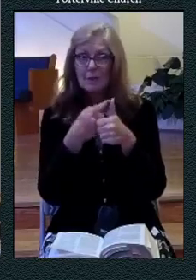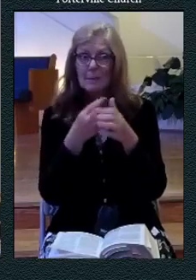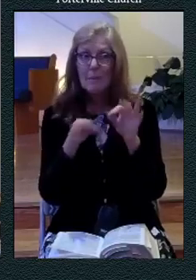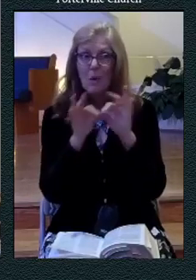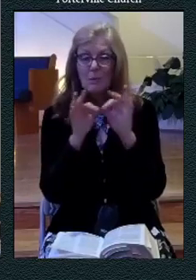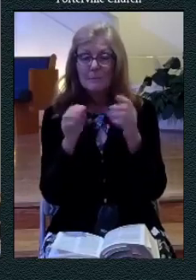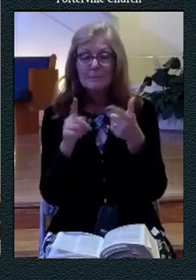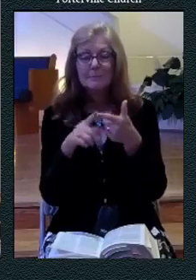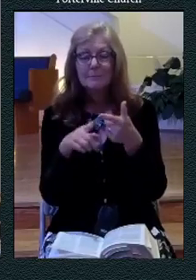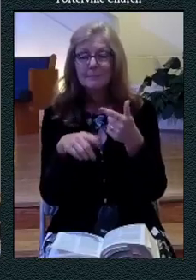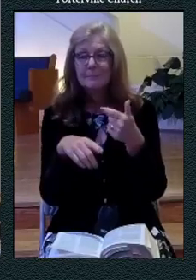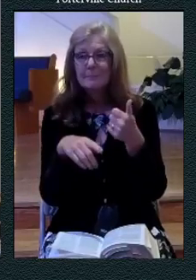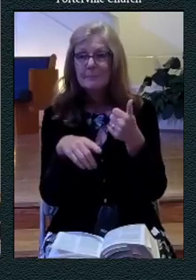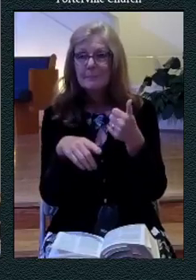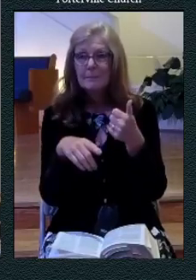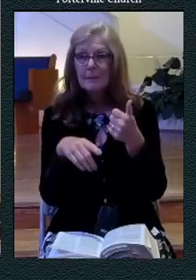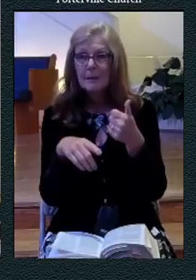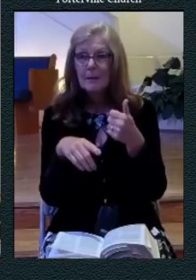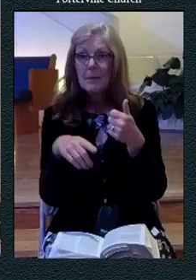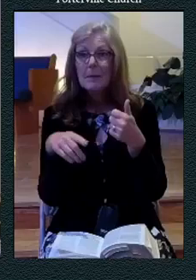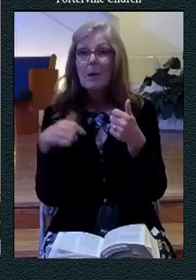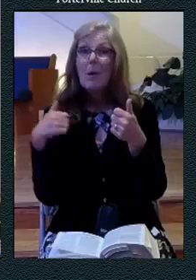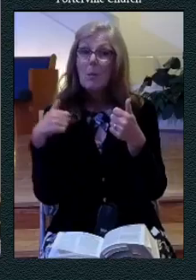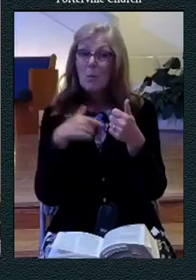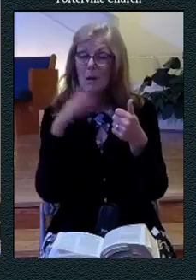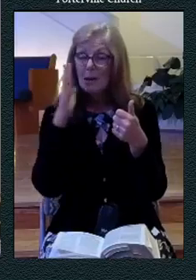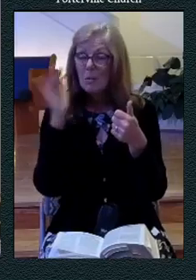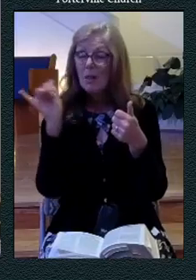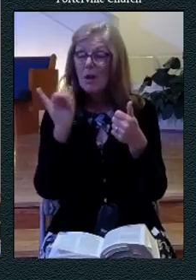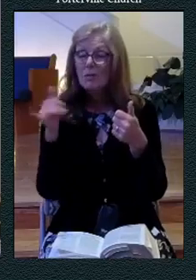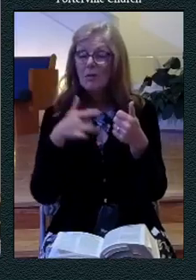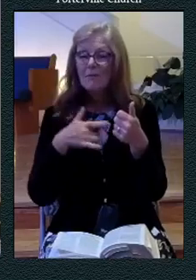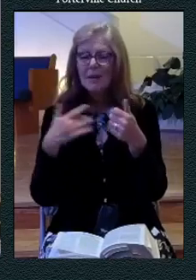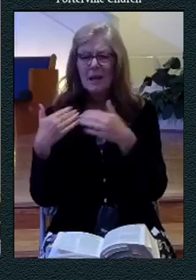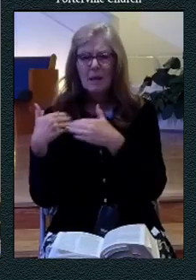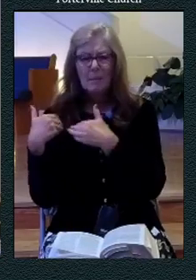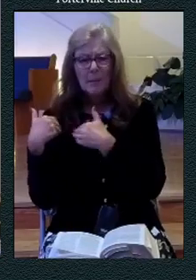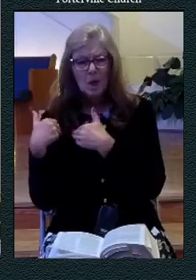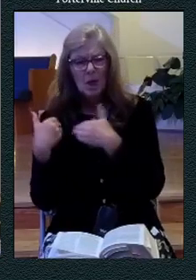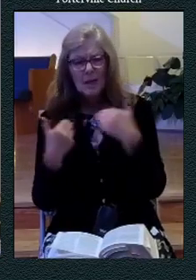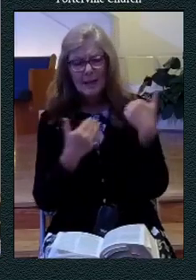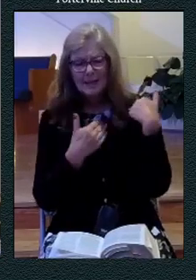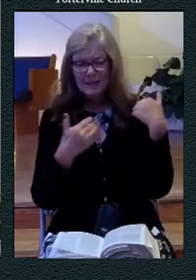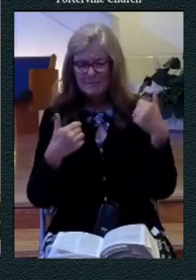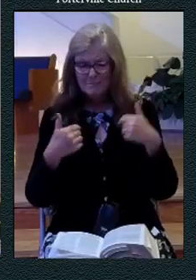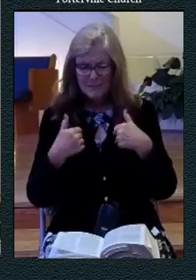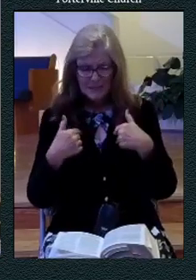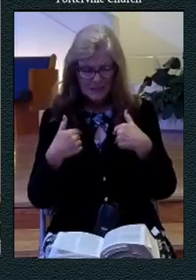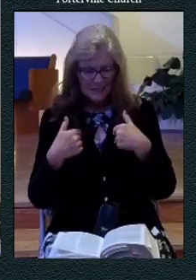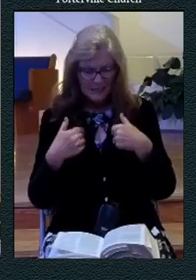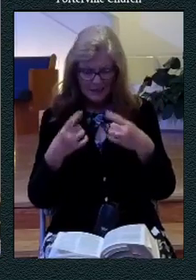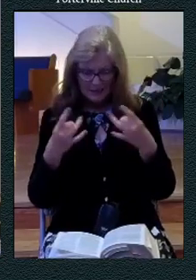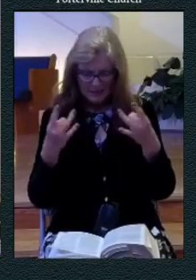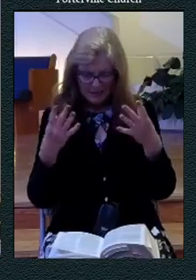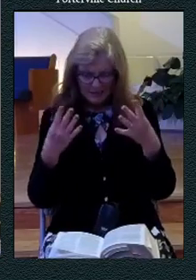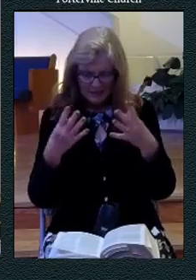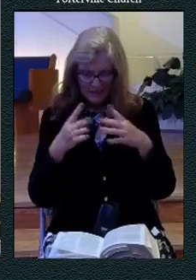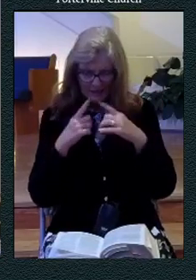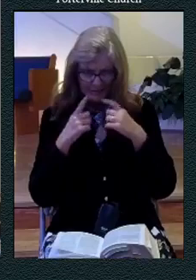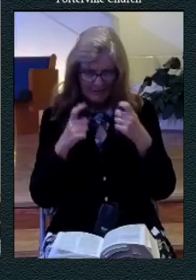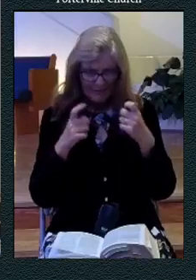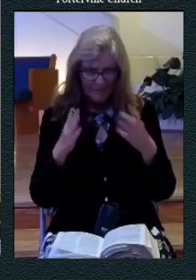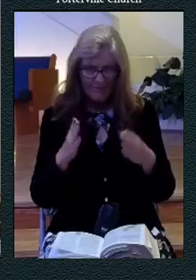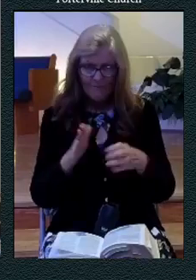standing in that place, we are burdened with a sense of our sinfulness. burdened with the consciousness of